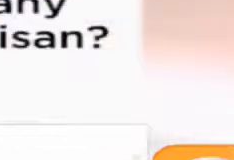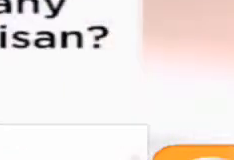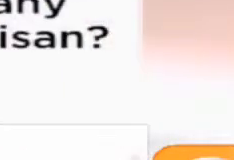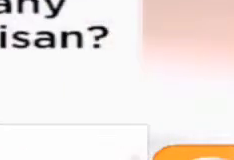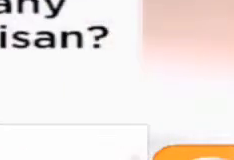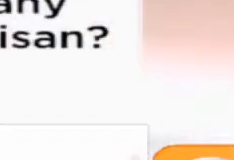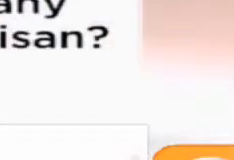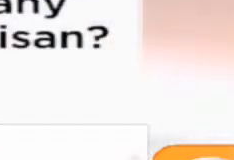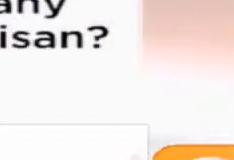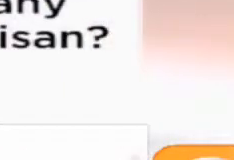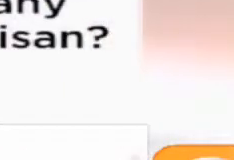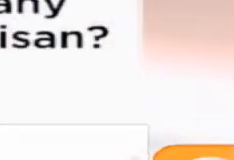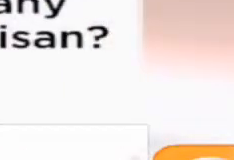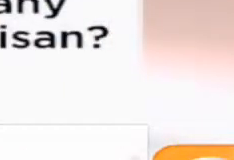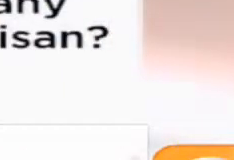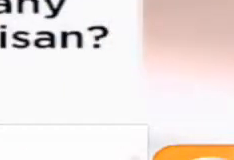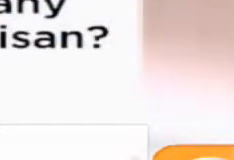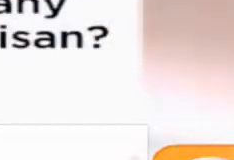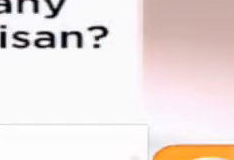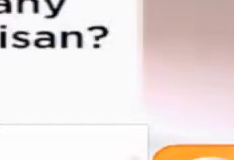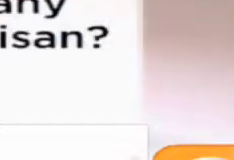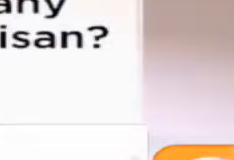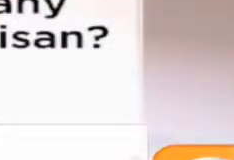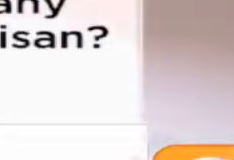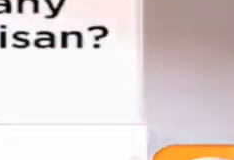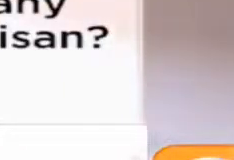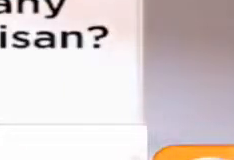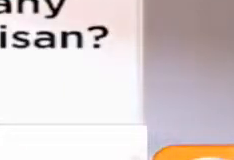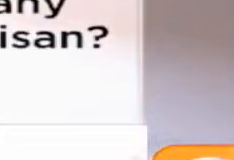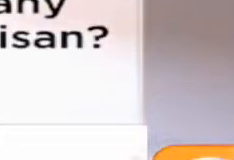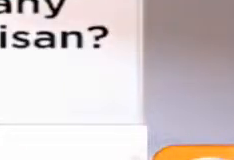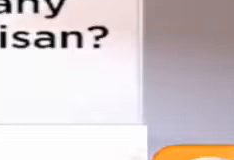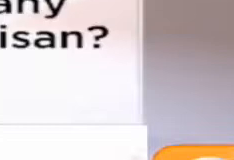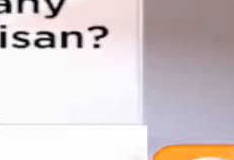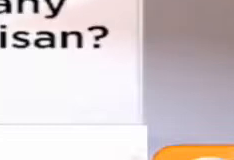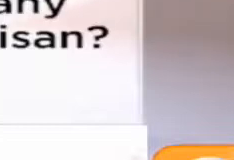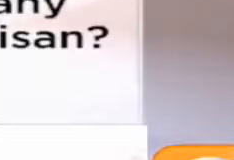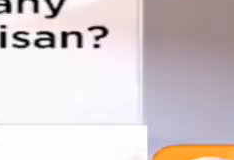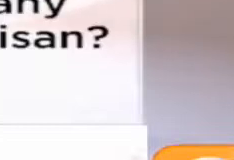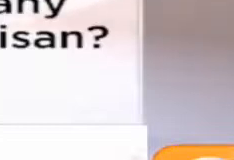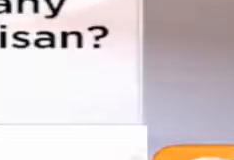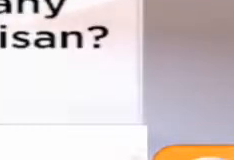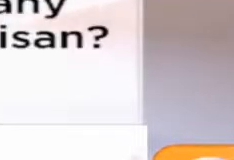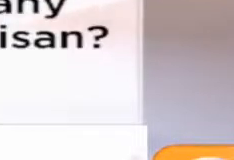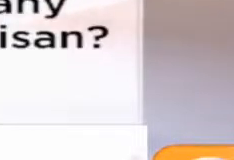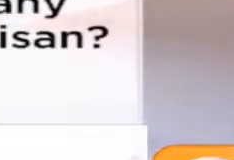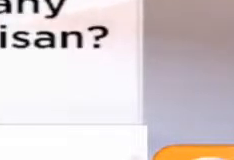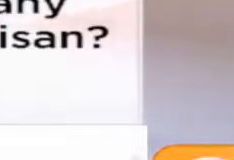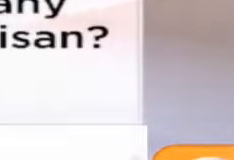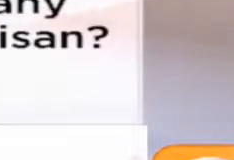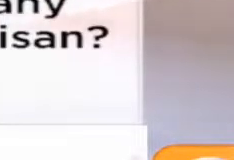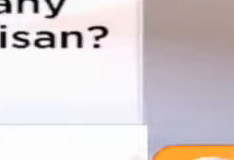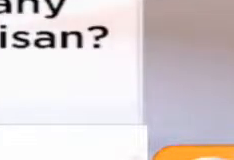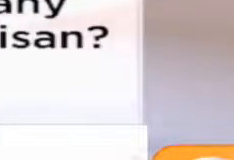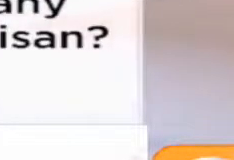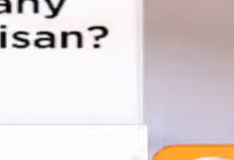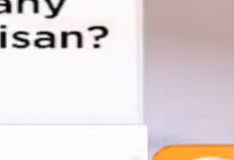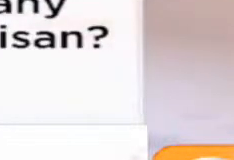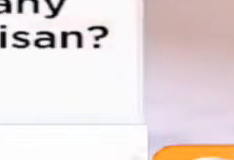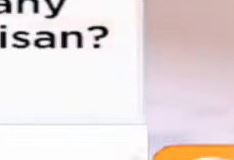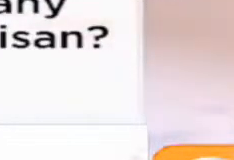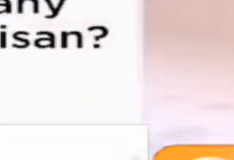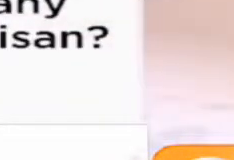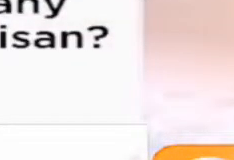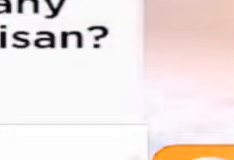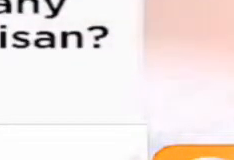criteria is being used when issuing foodstuff and other basic needs in the informal sector. He goes on to say that chiefs allegedly